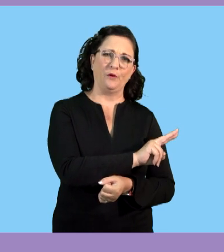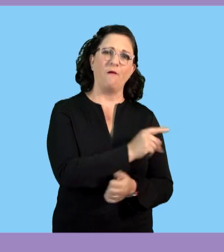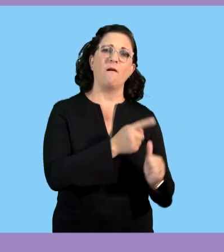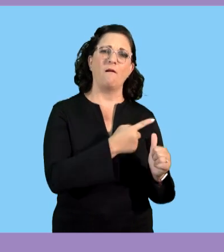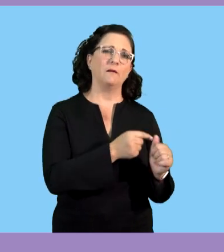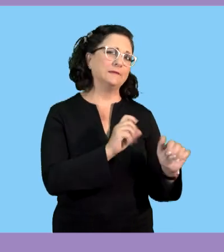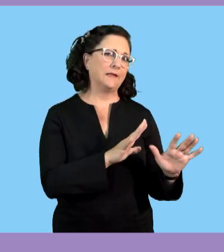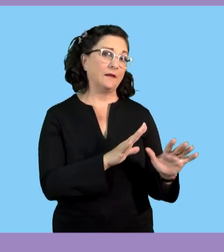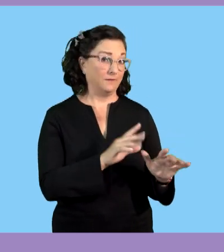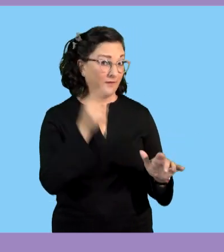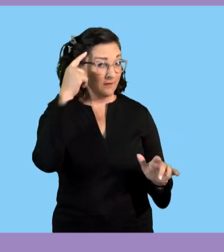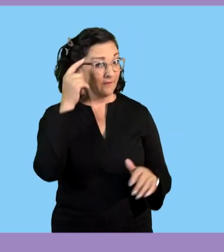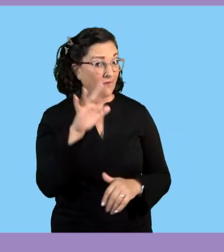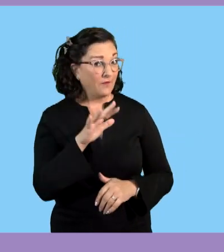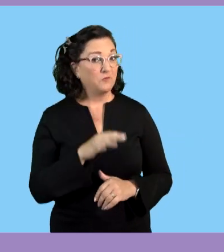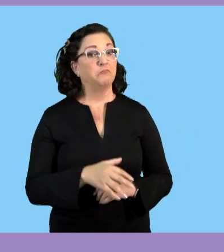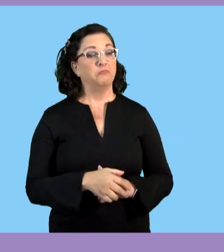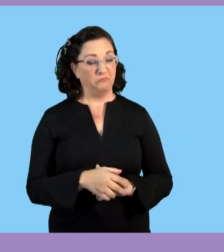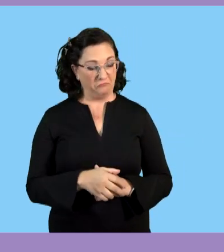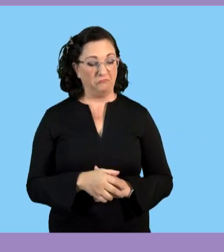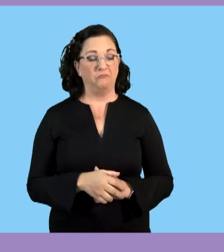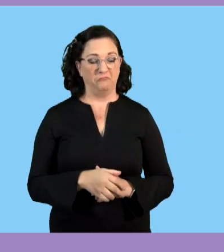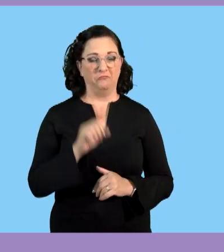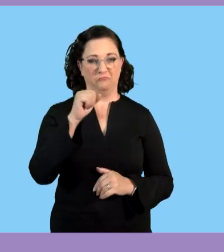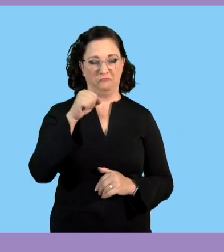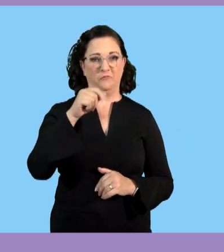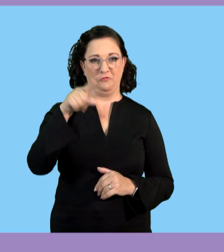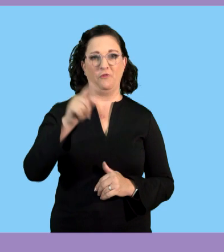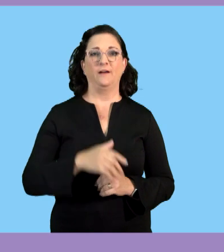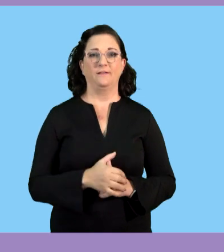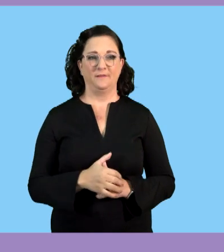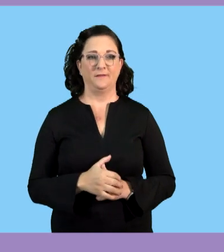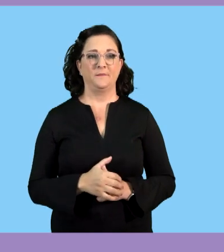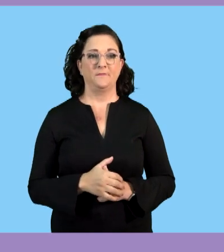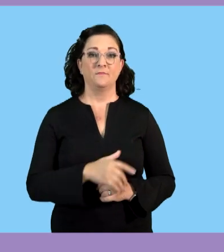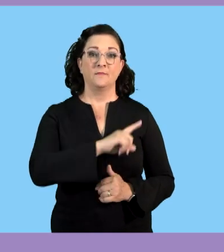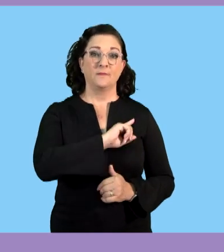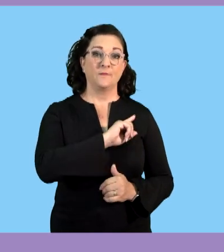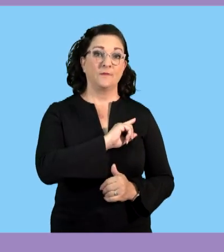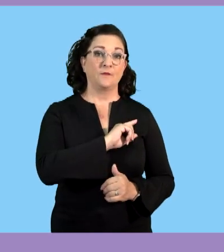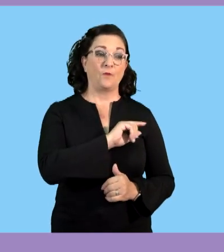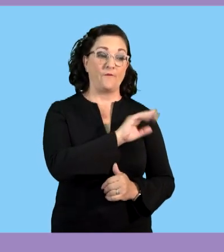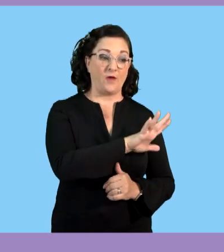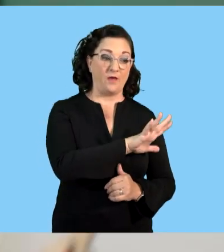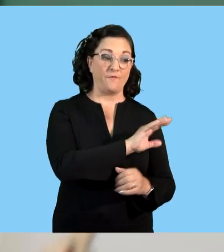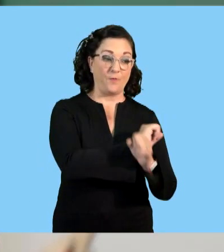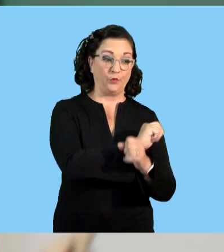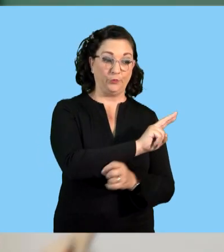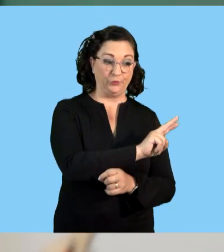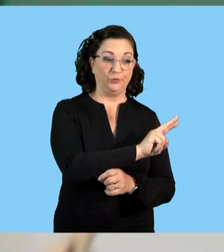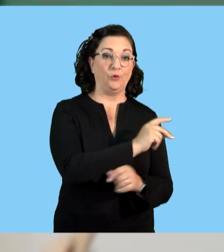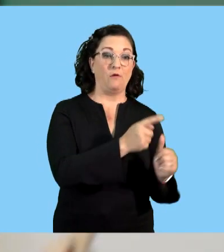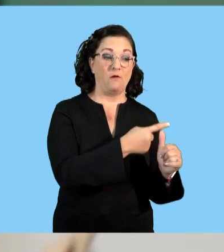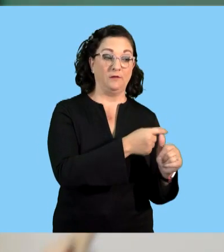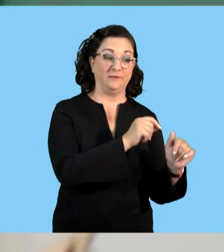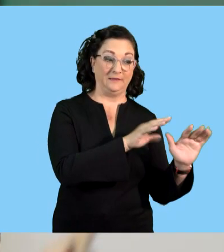10. Are you thinking of 5? Because you are absolutely correct. It is 5 that was multiplied by 2 to get an answer